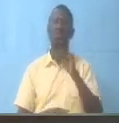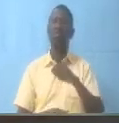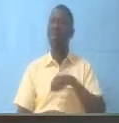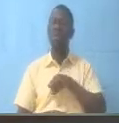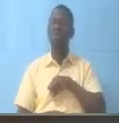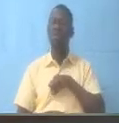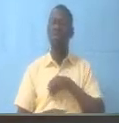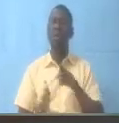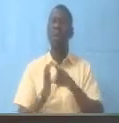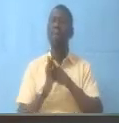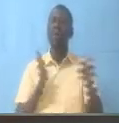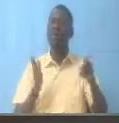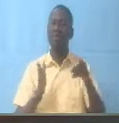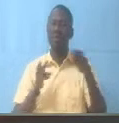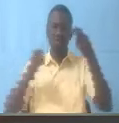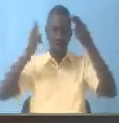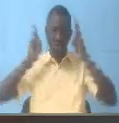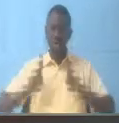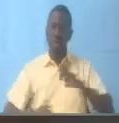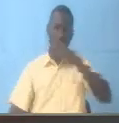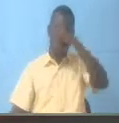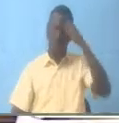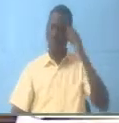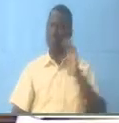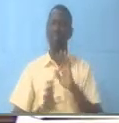nag dama doon nekk rek di toppatoo suma liggéey.